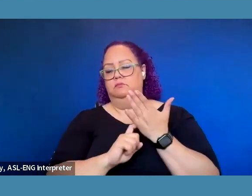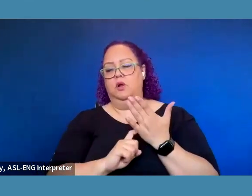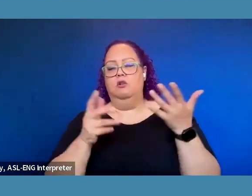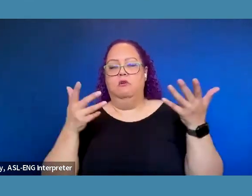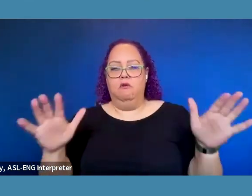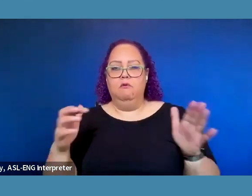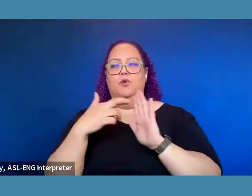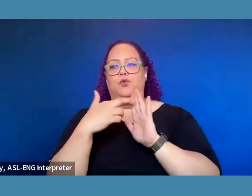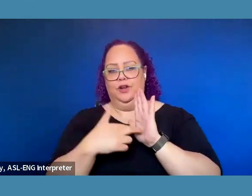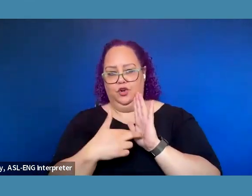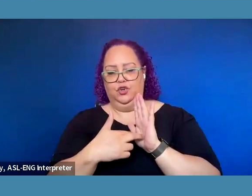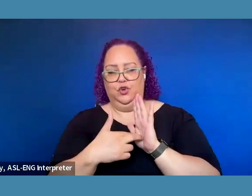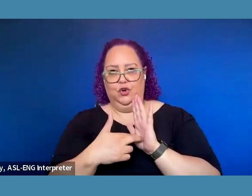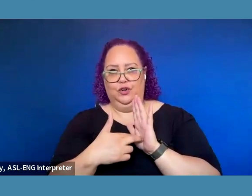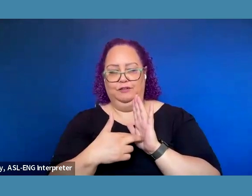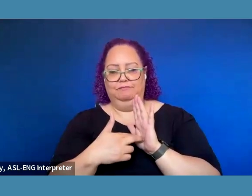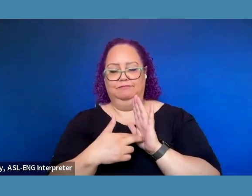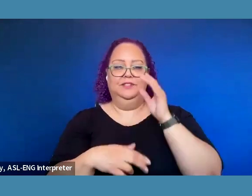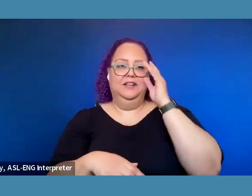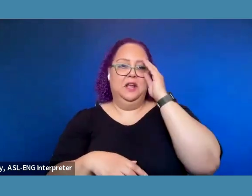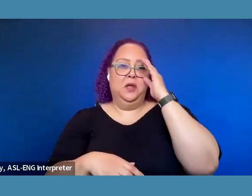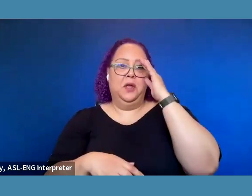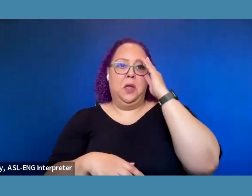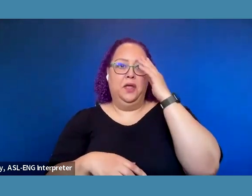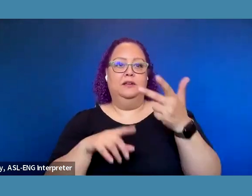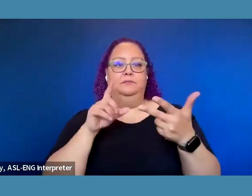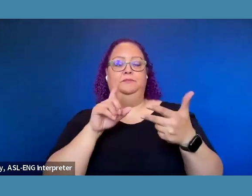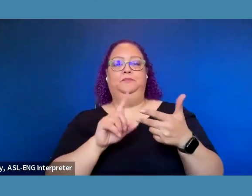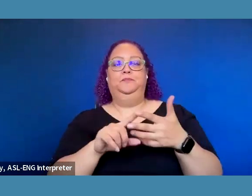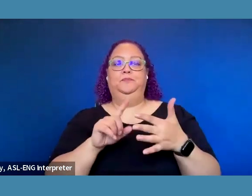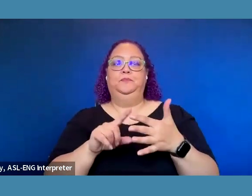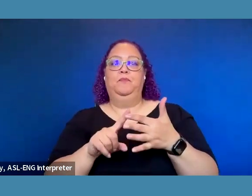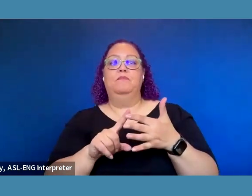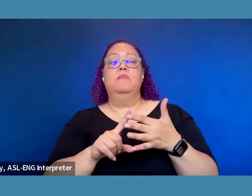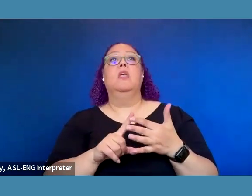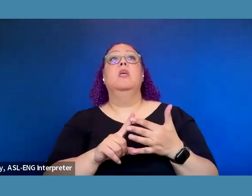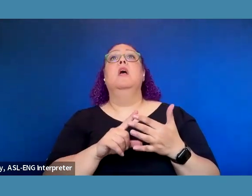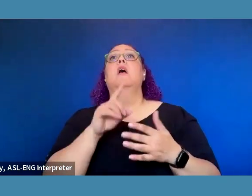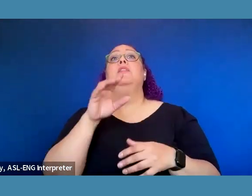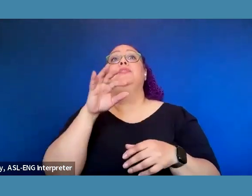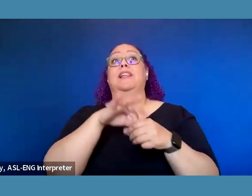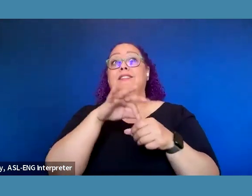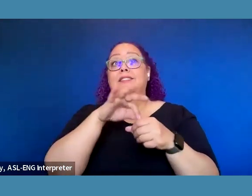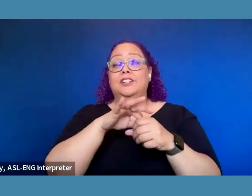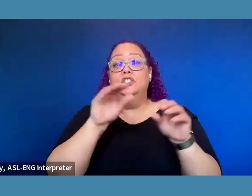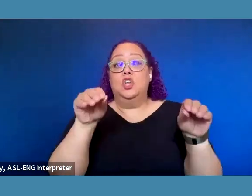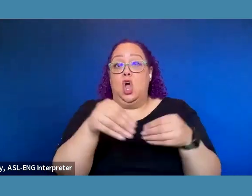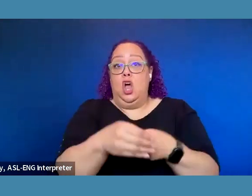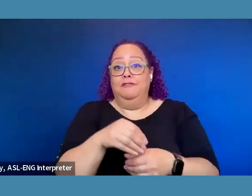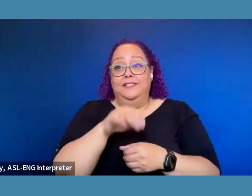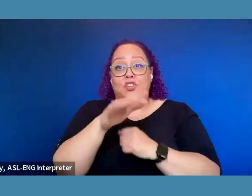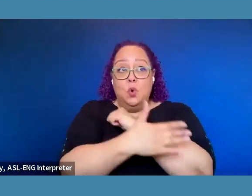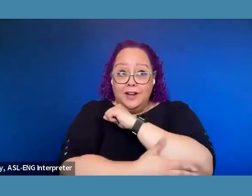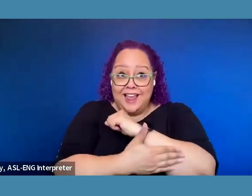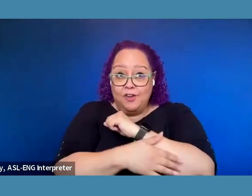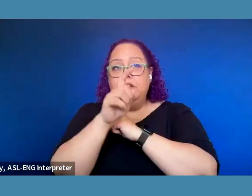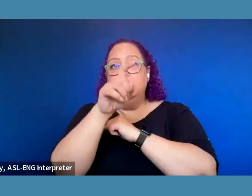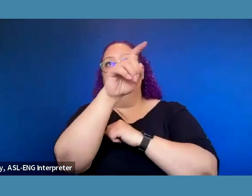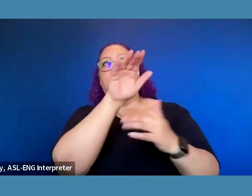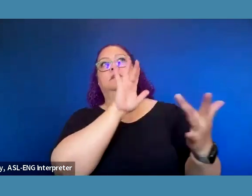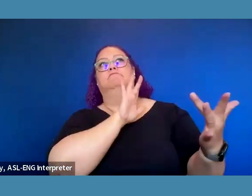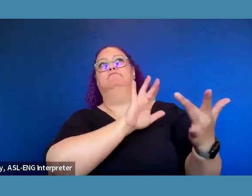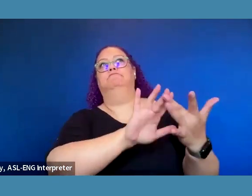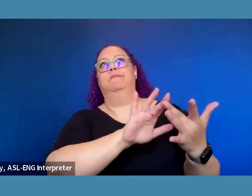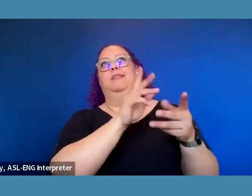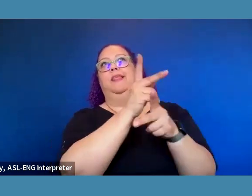vote. You must contact the supervisor of the elections office in the county where you live and ask for a vote by mail ballot at